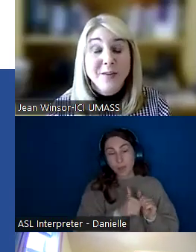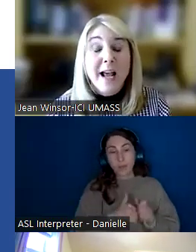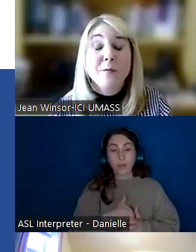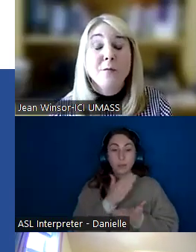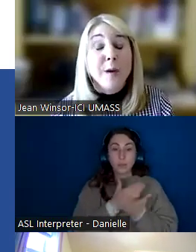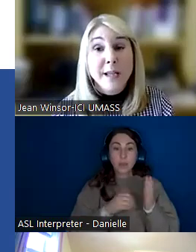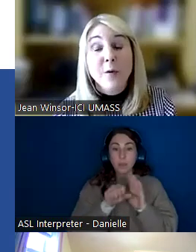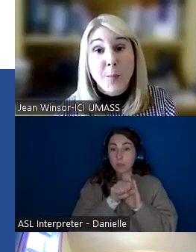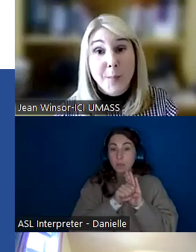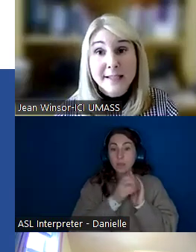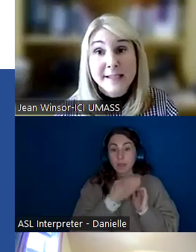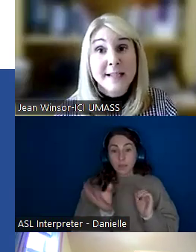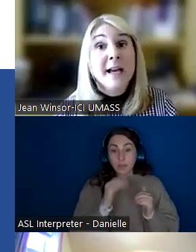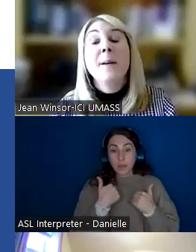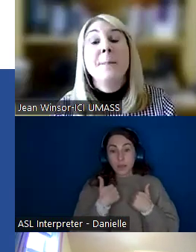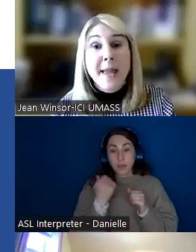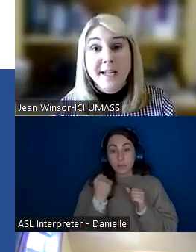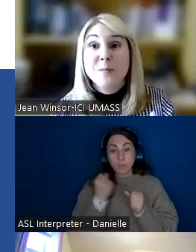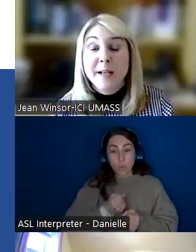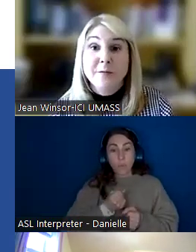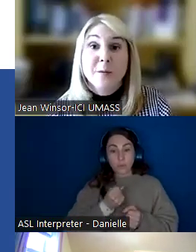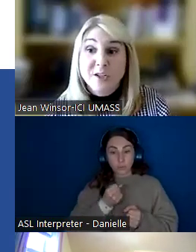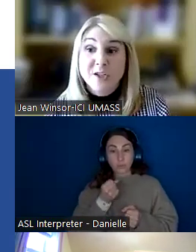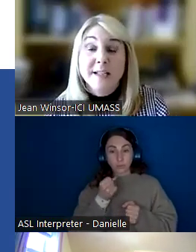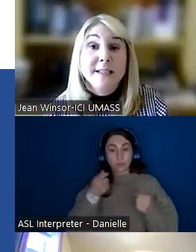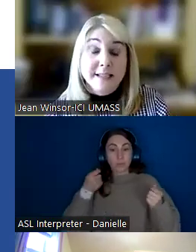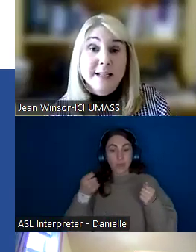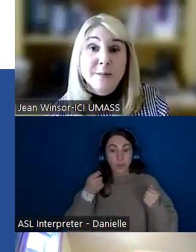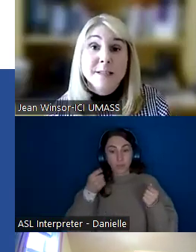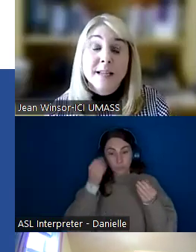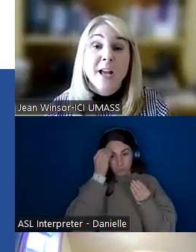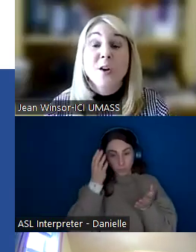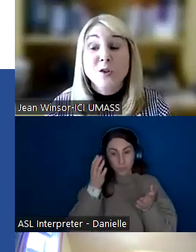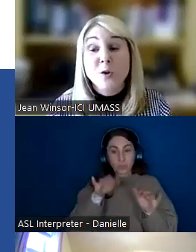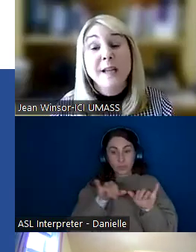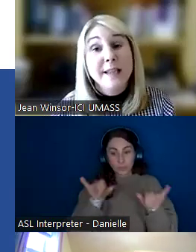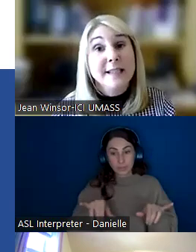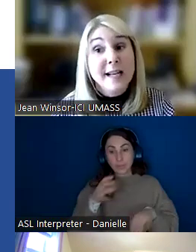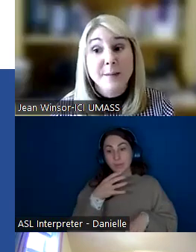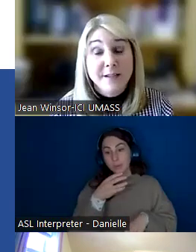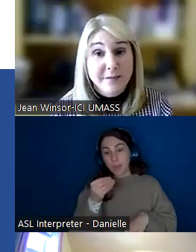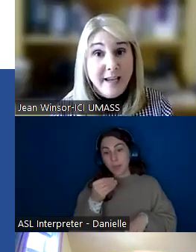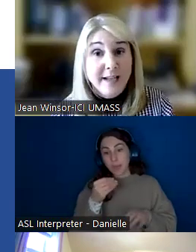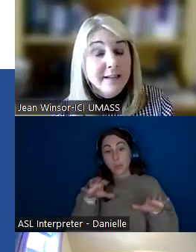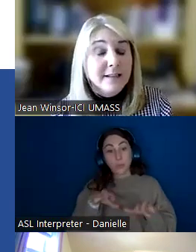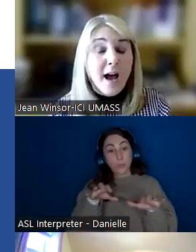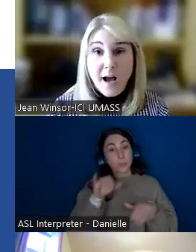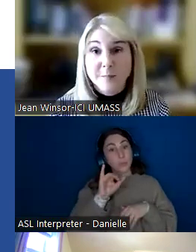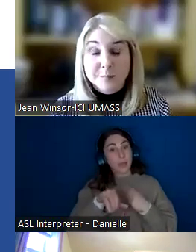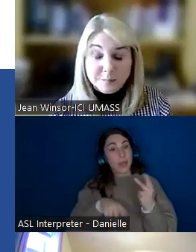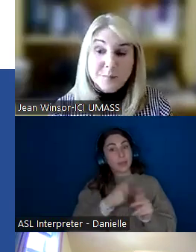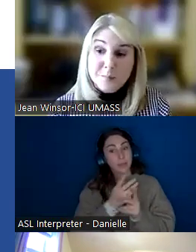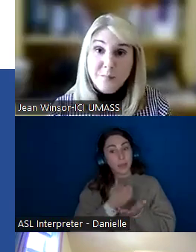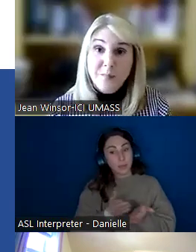out there that have really robust management information systems and are doing these types of things.